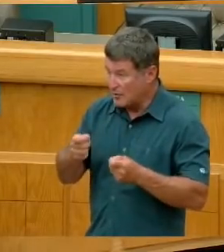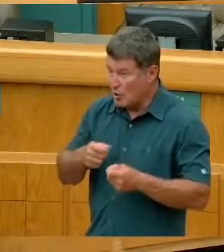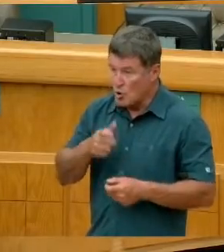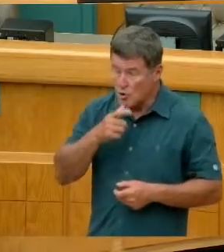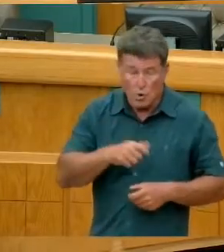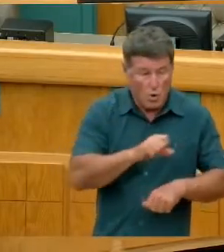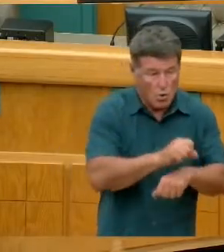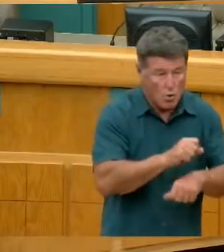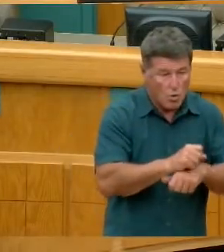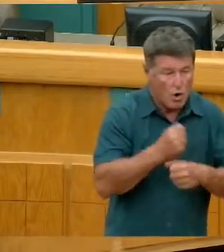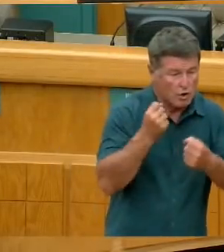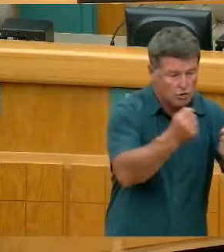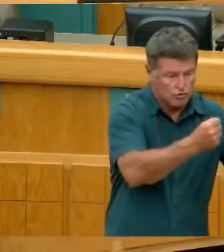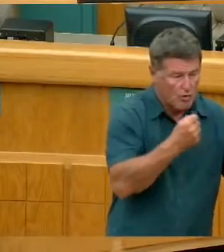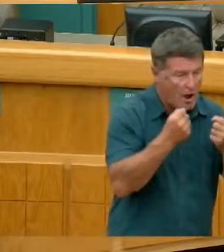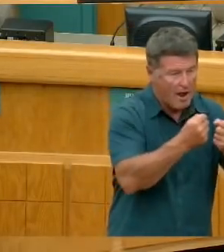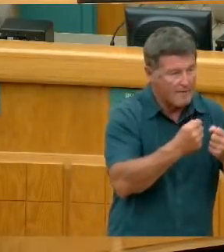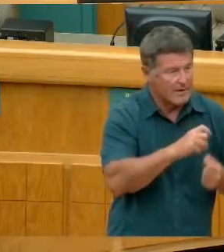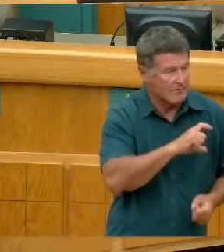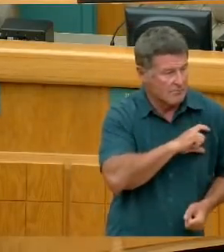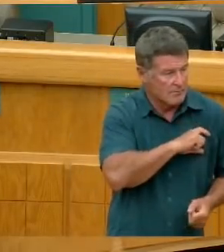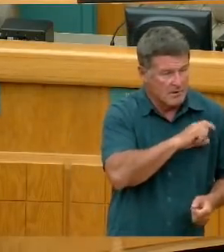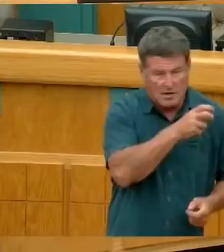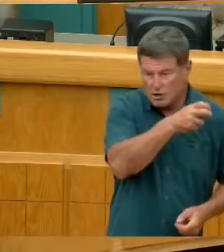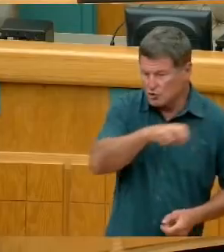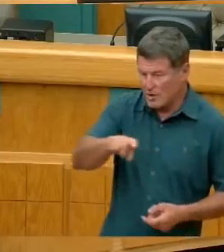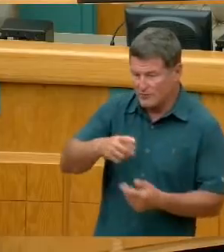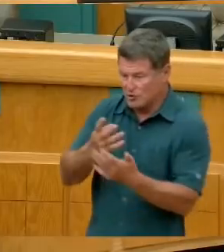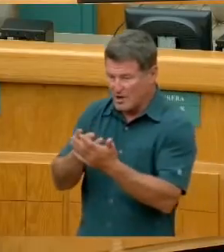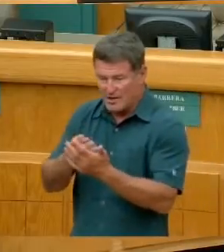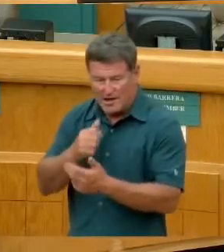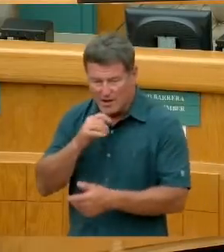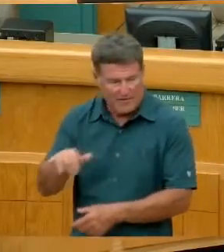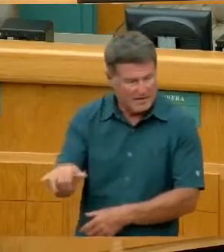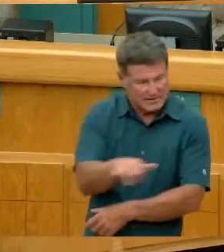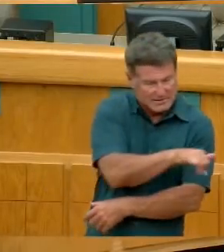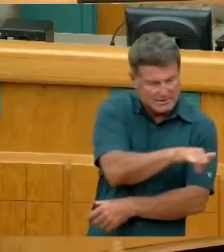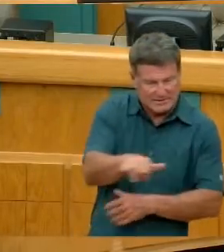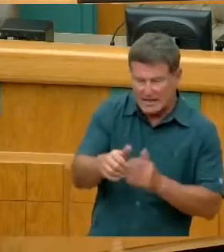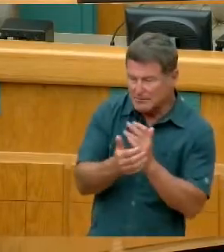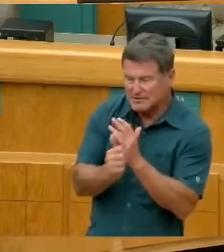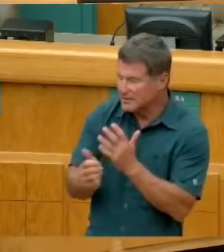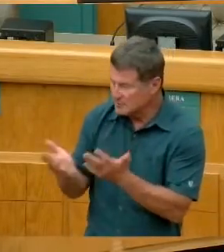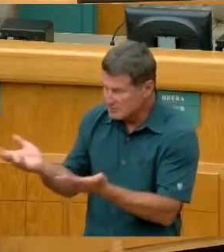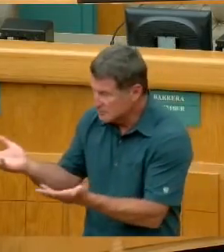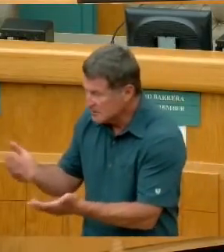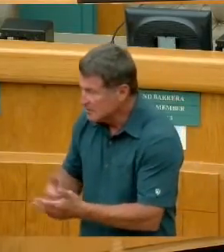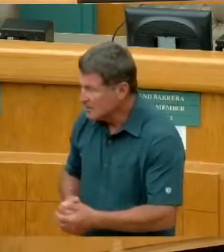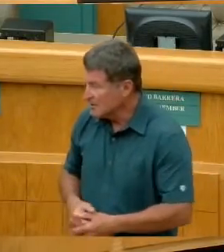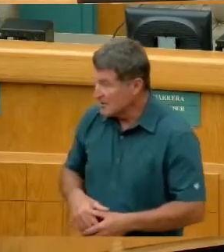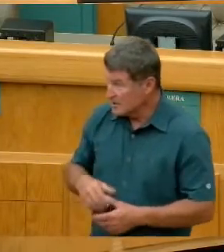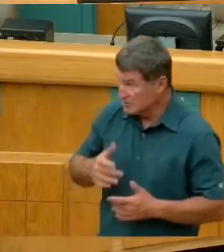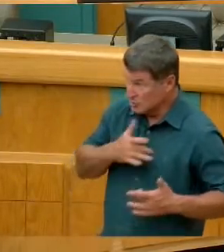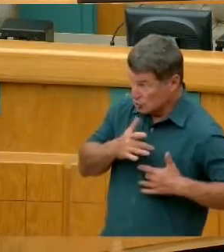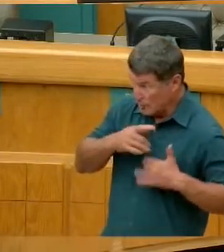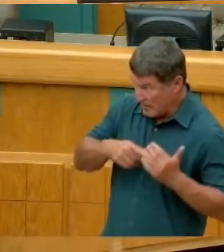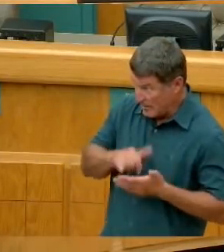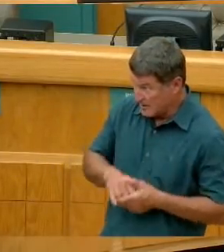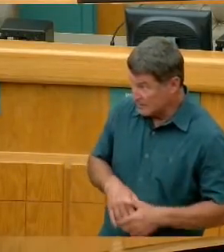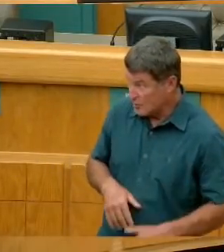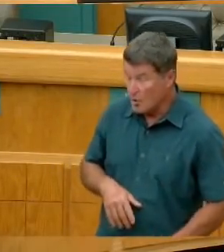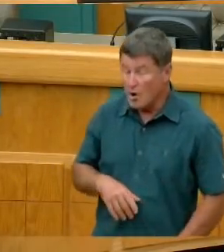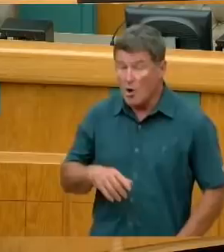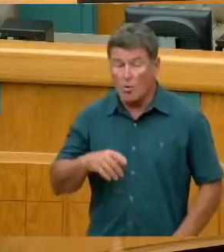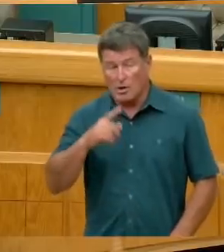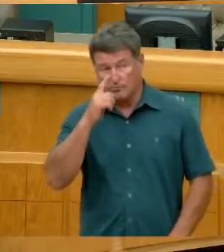takes to handle a jail population? So obviously it would be wonderful if the sheriff were, it's really his department with his deputies,